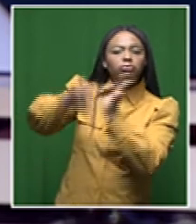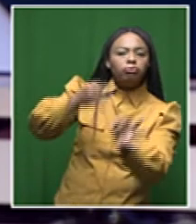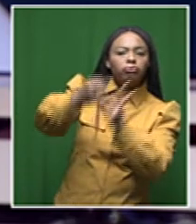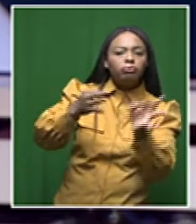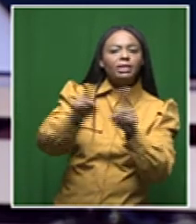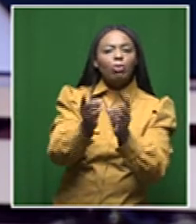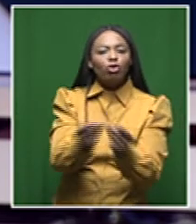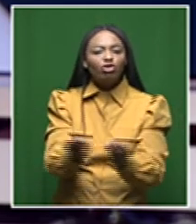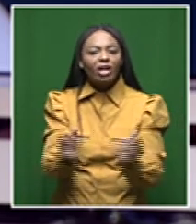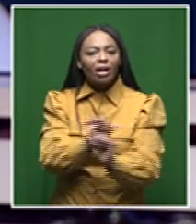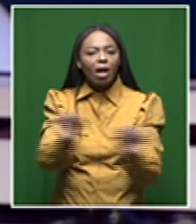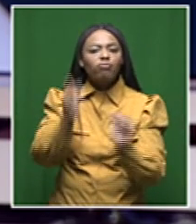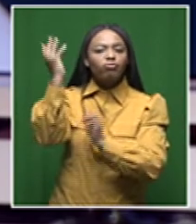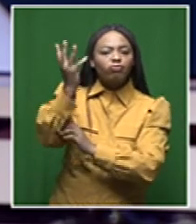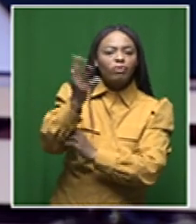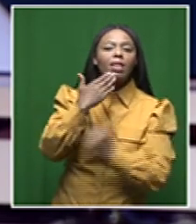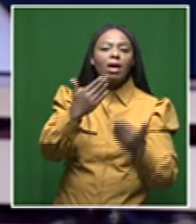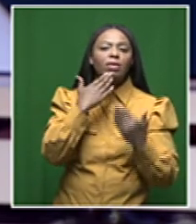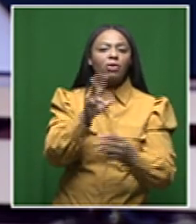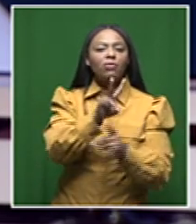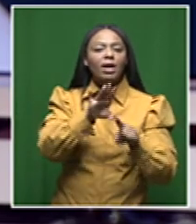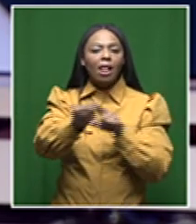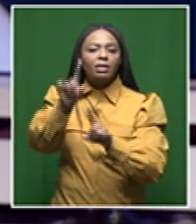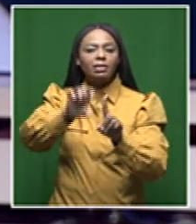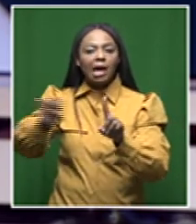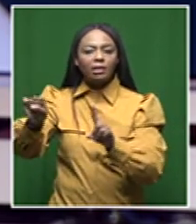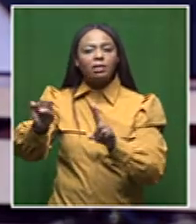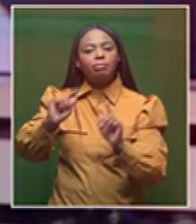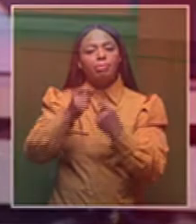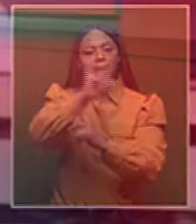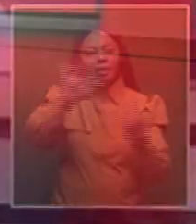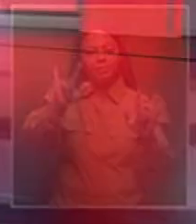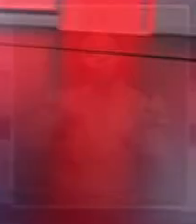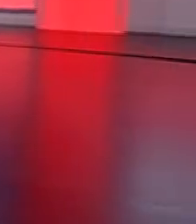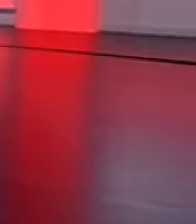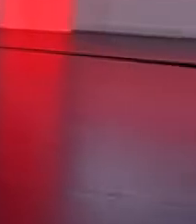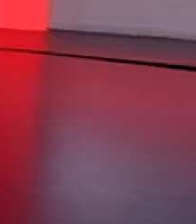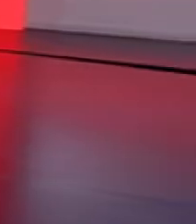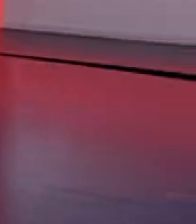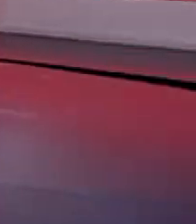solutions that come with it. Thank you for joining us. From us here at the Vital Science team, goodbye.